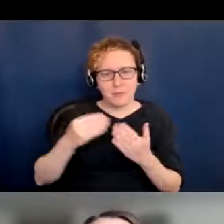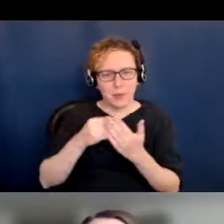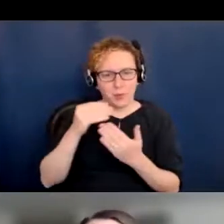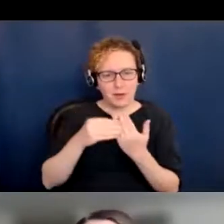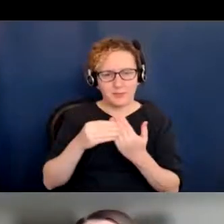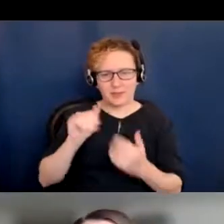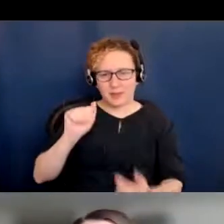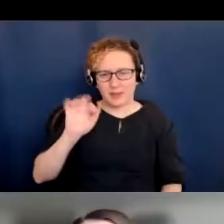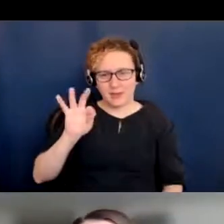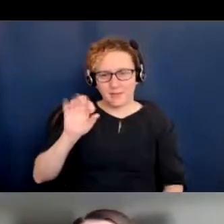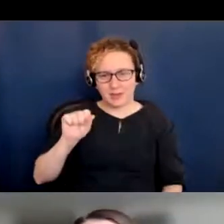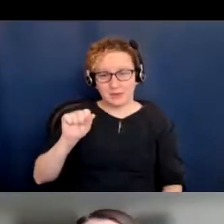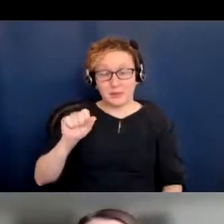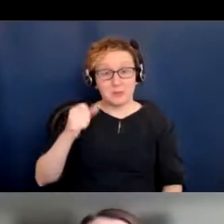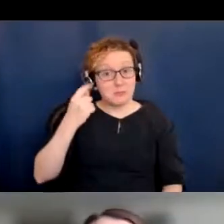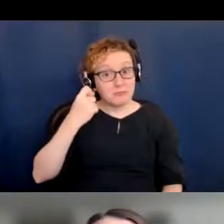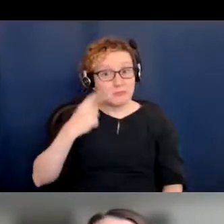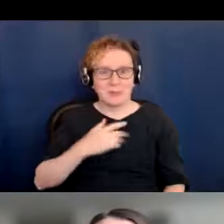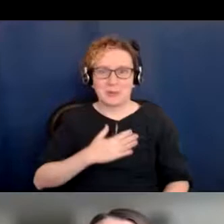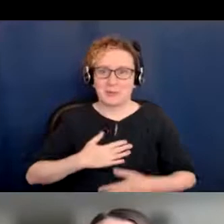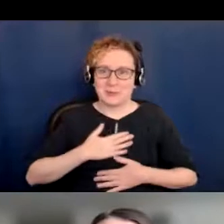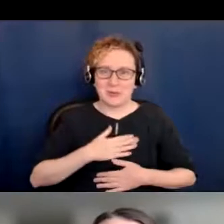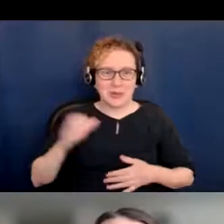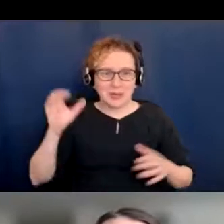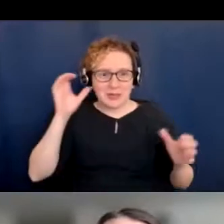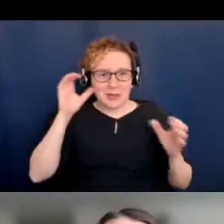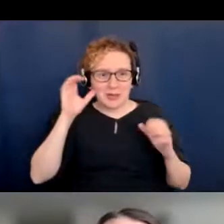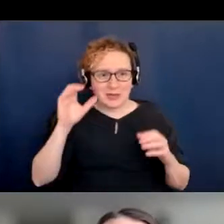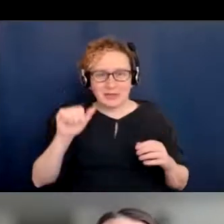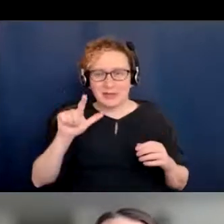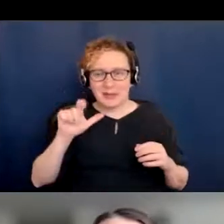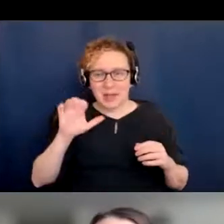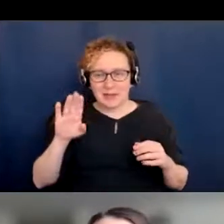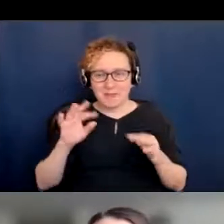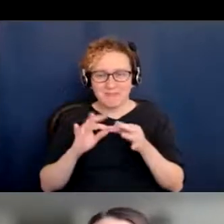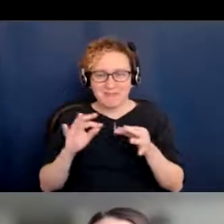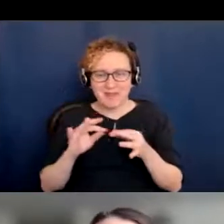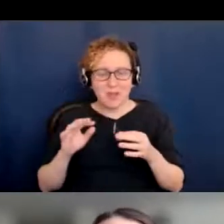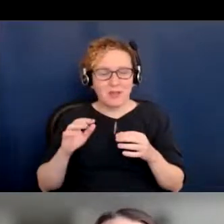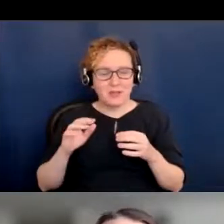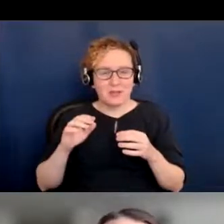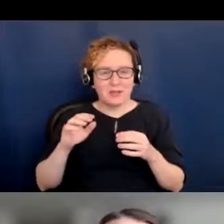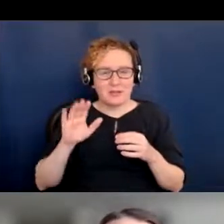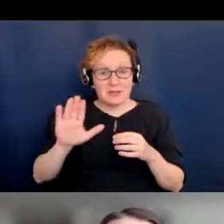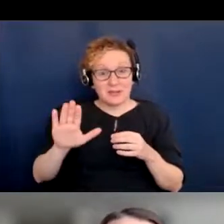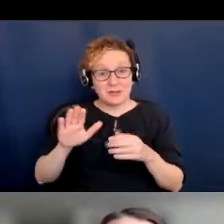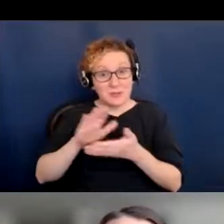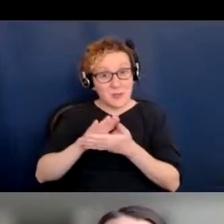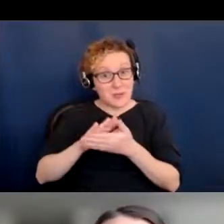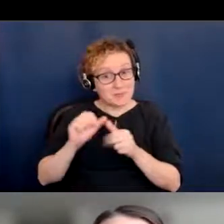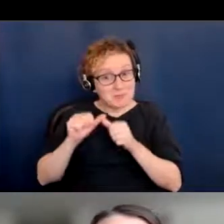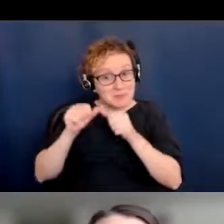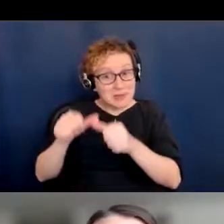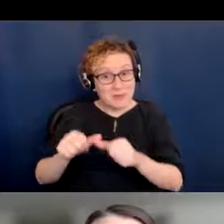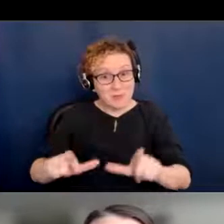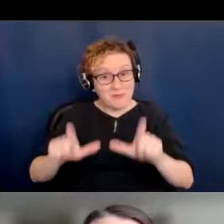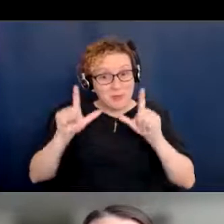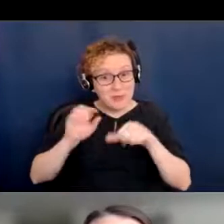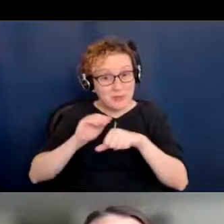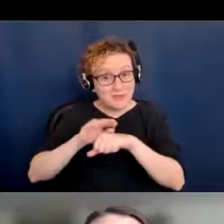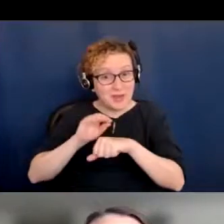But I really enjoyed hearing, Caleb, why your school is continuing to do virtual advising. That is so exciting. So thanks for sharing